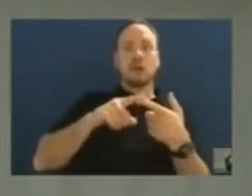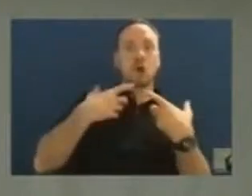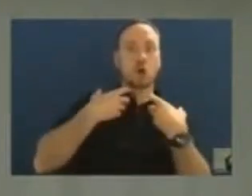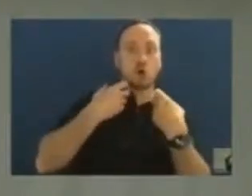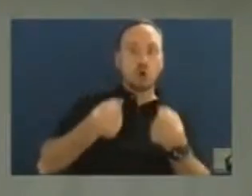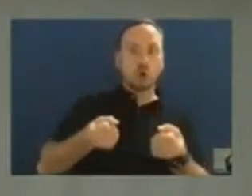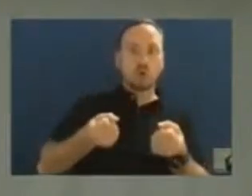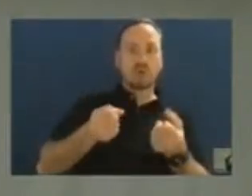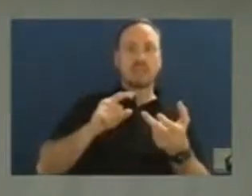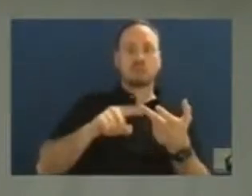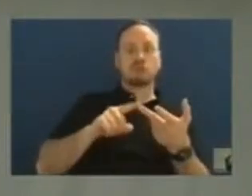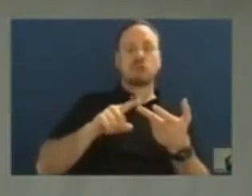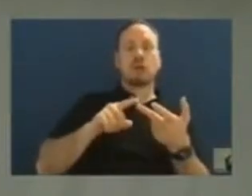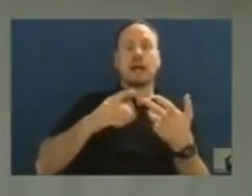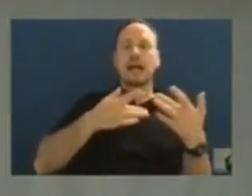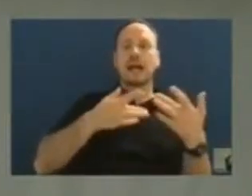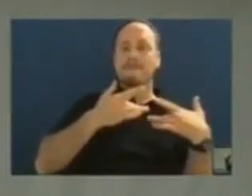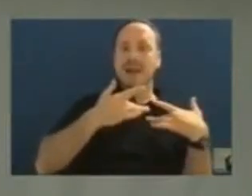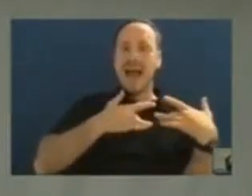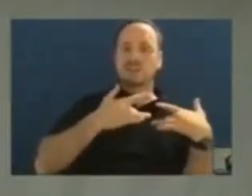compassion.